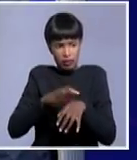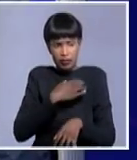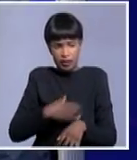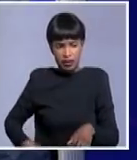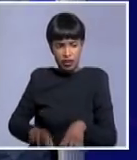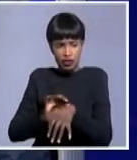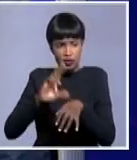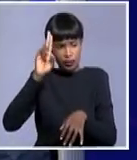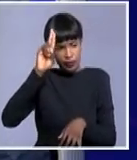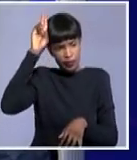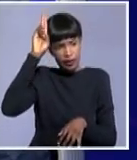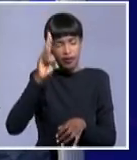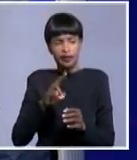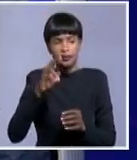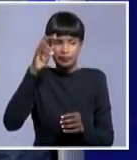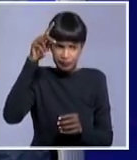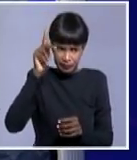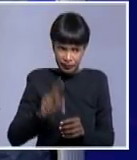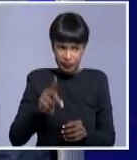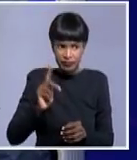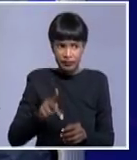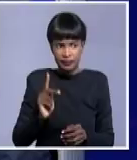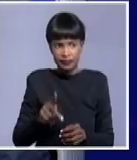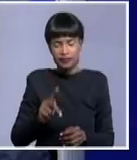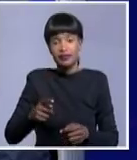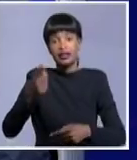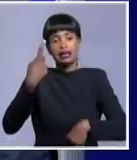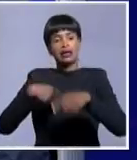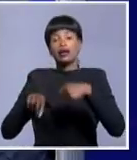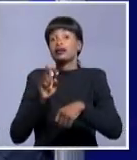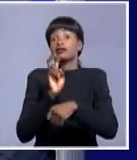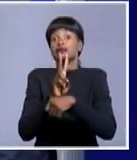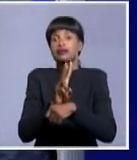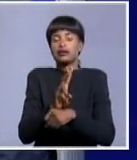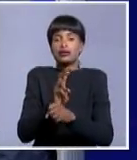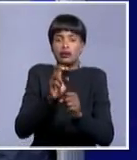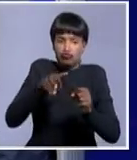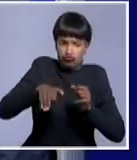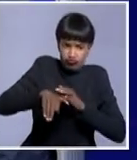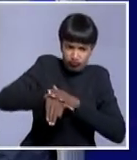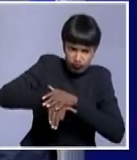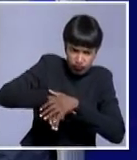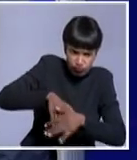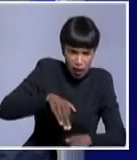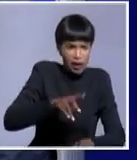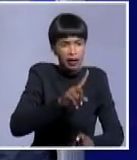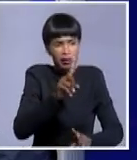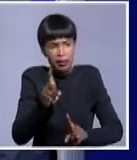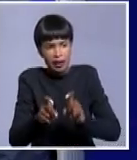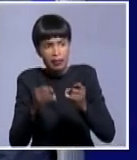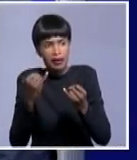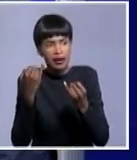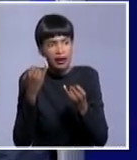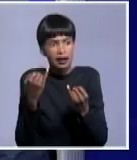Hage Geingob, called for the second consultative conference, which we